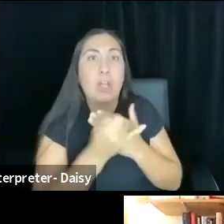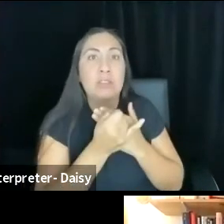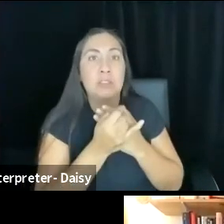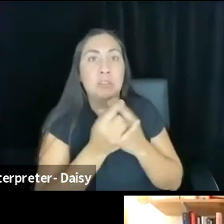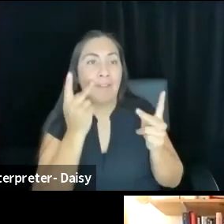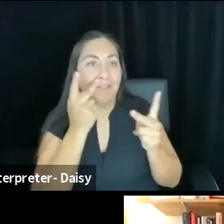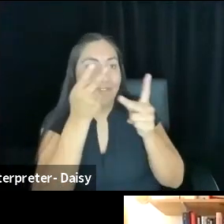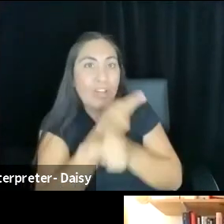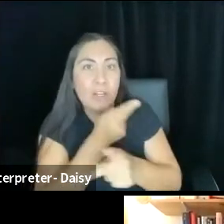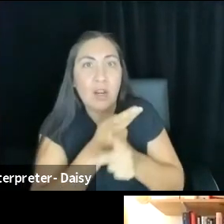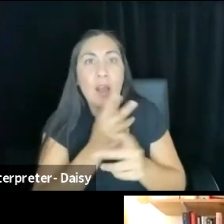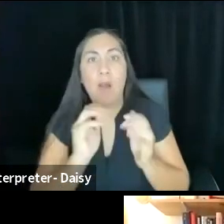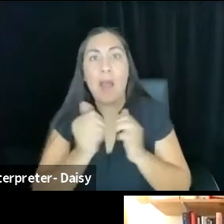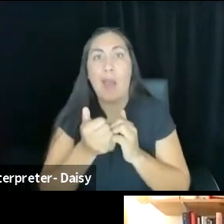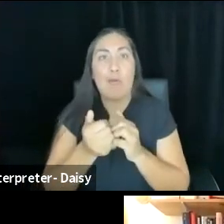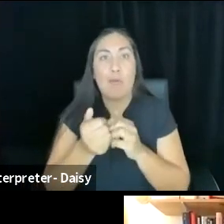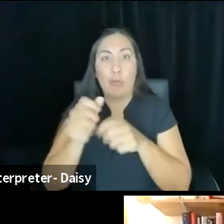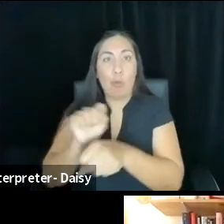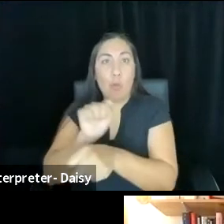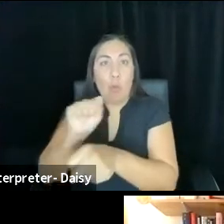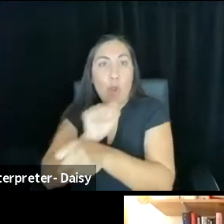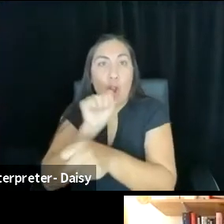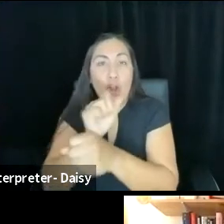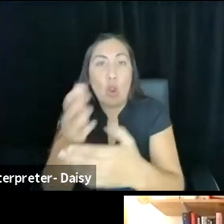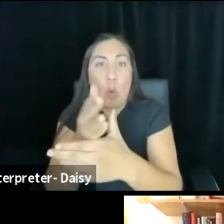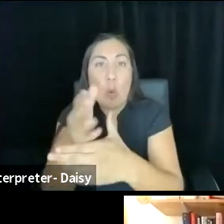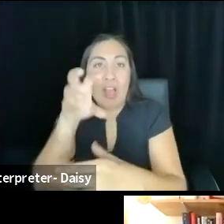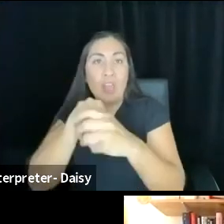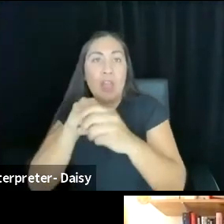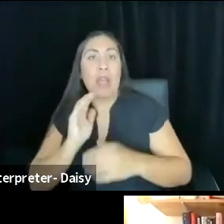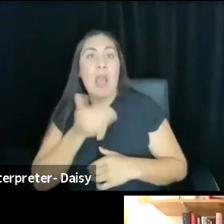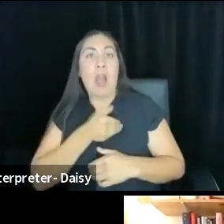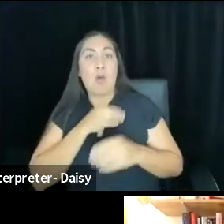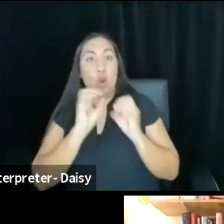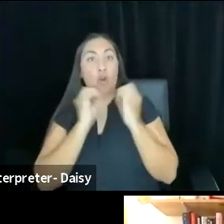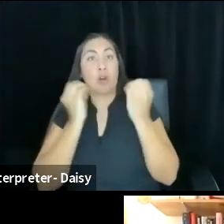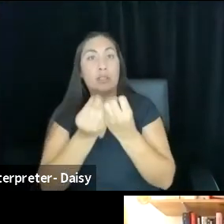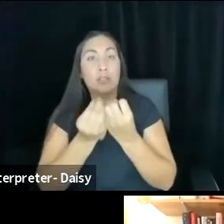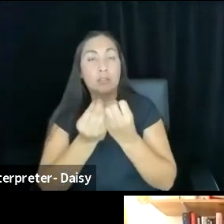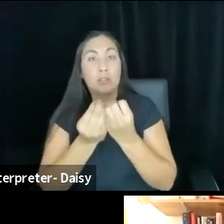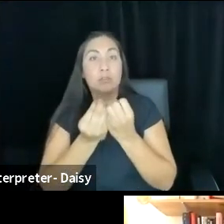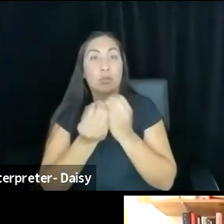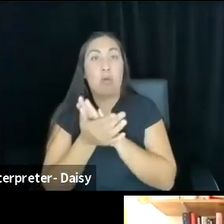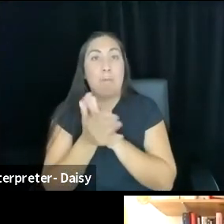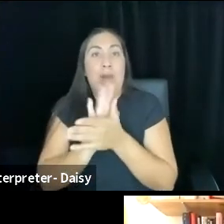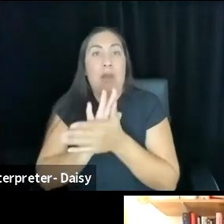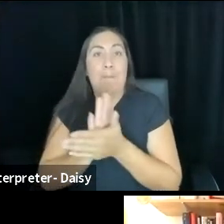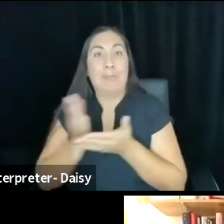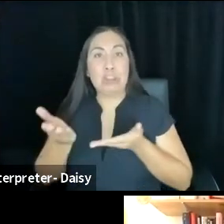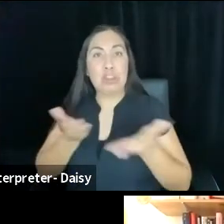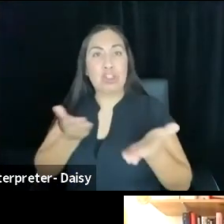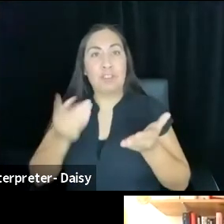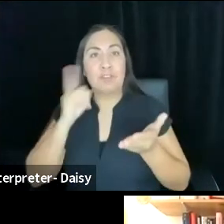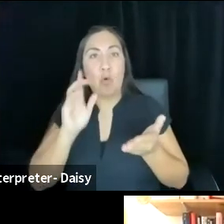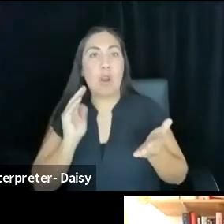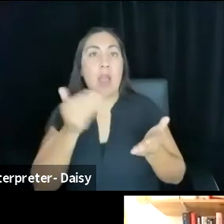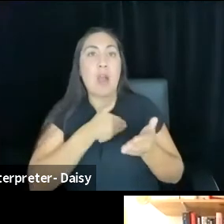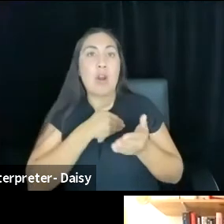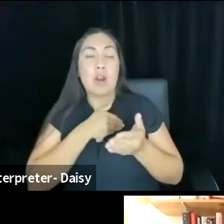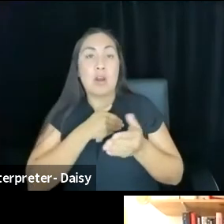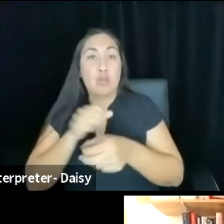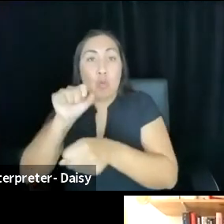to work with within our organization, to sort of be of service to our employees and to our community.